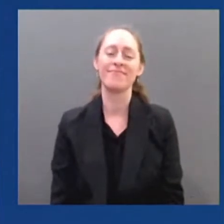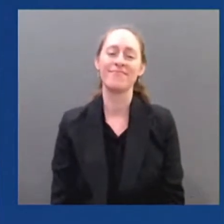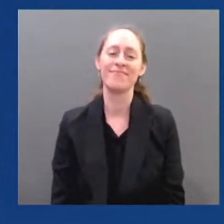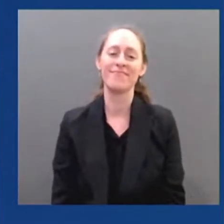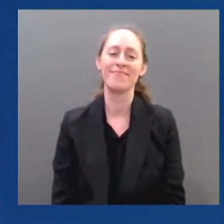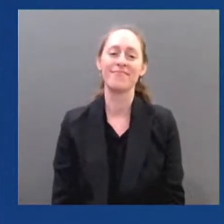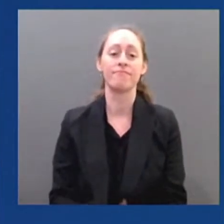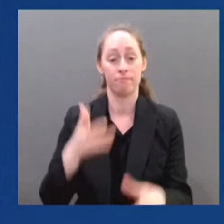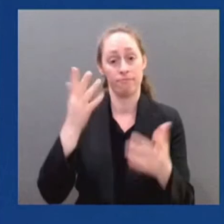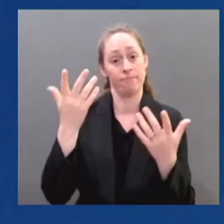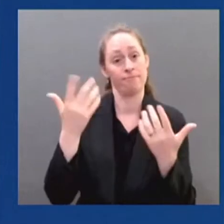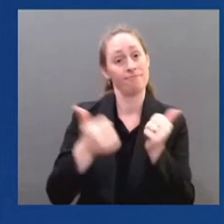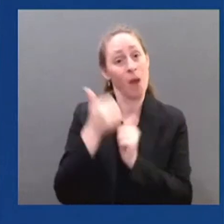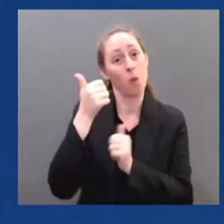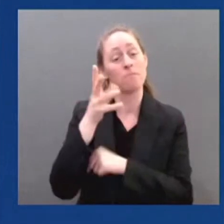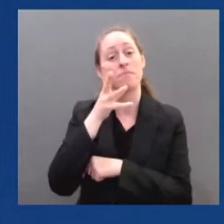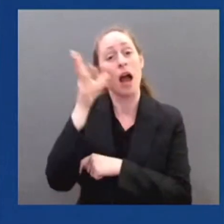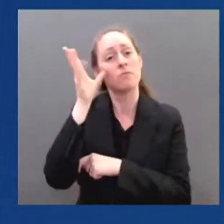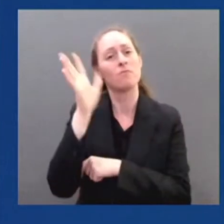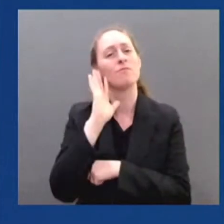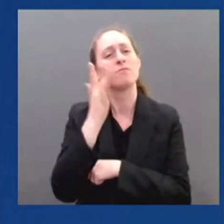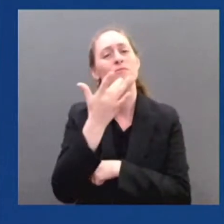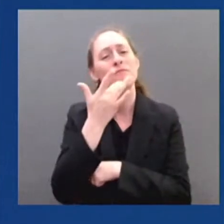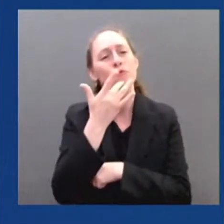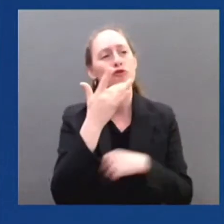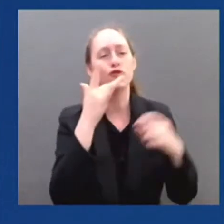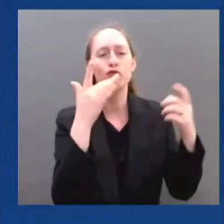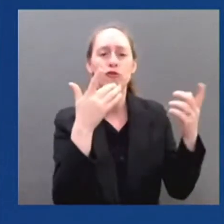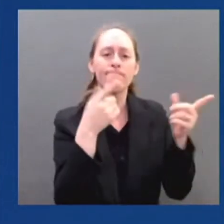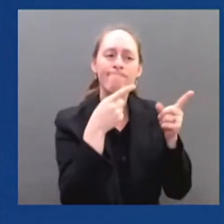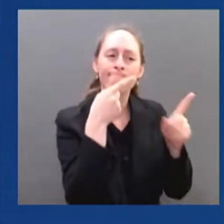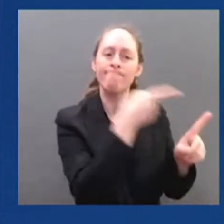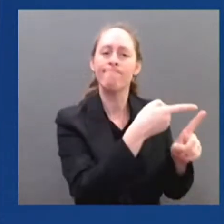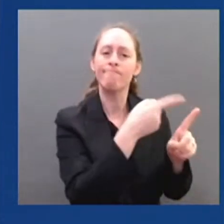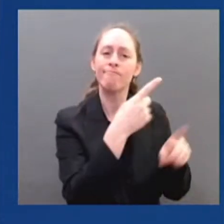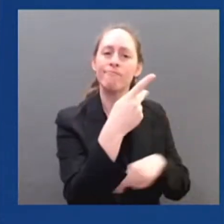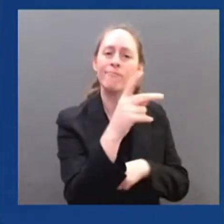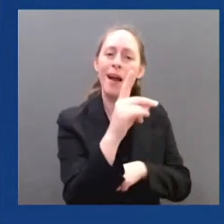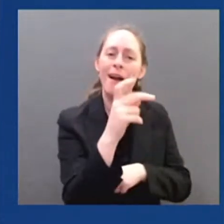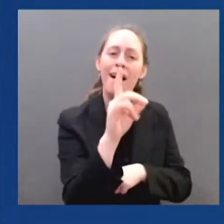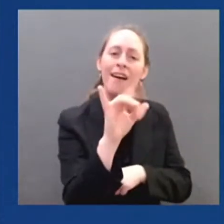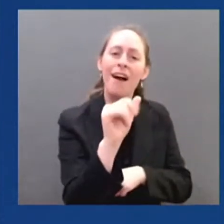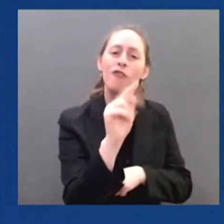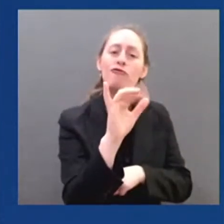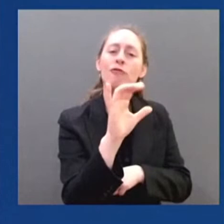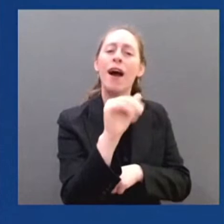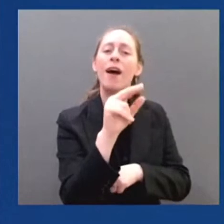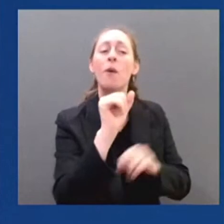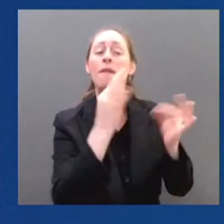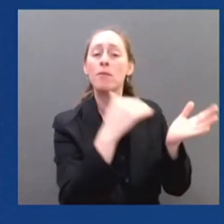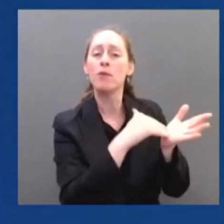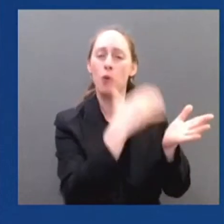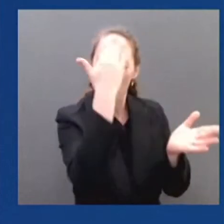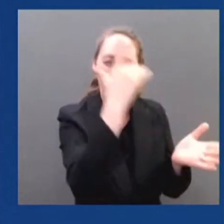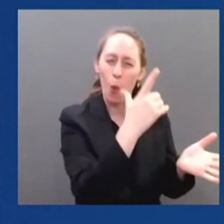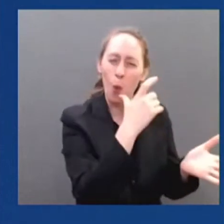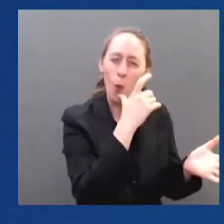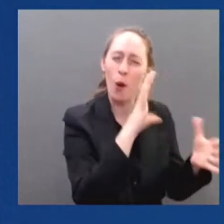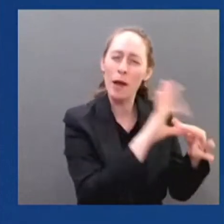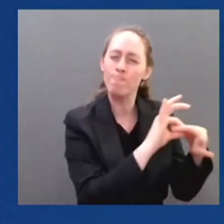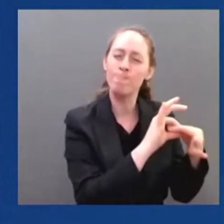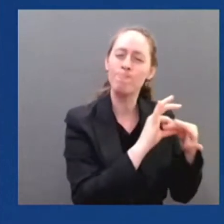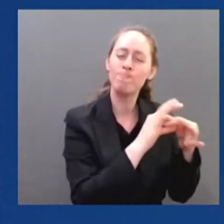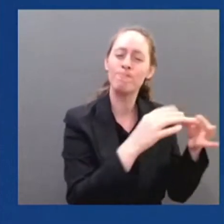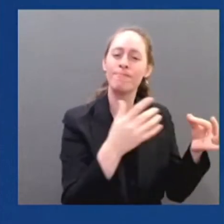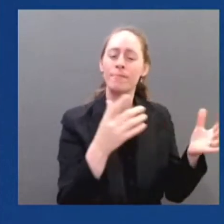settings. We also know that many parents have questions. And we want to encourage every parent to